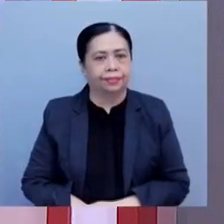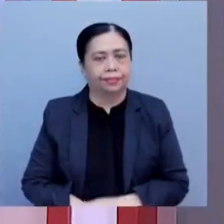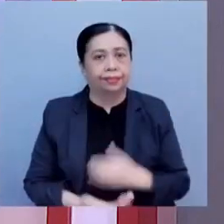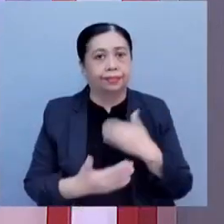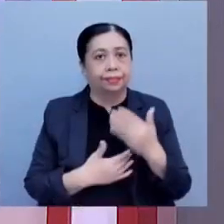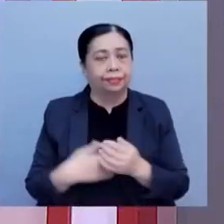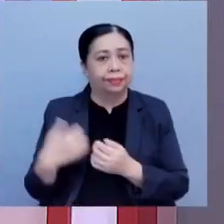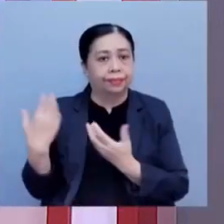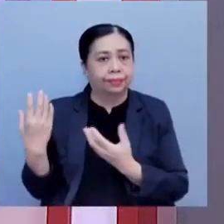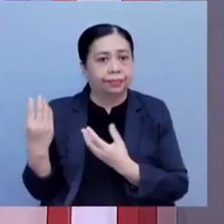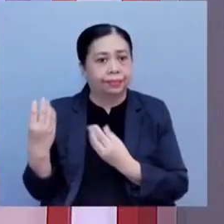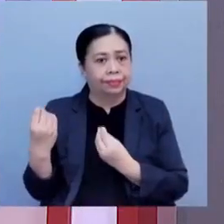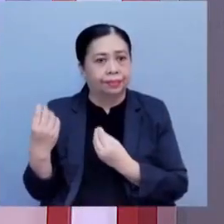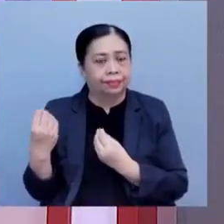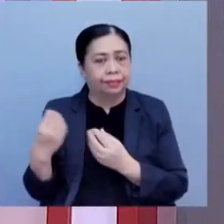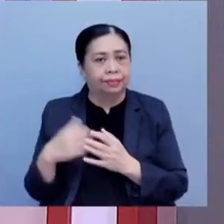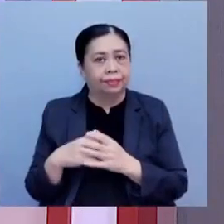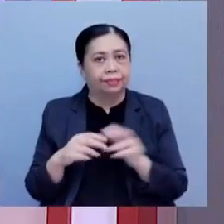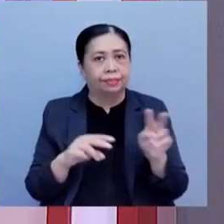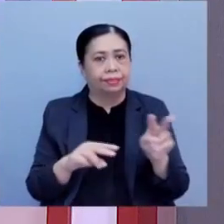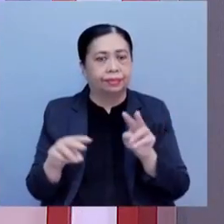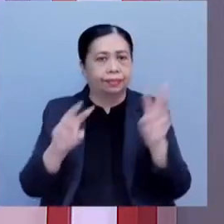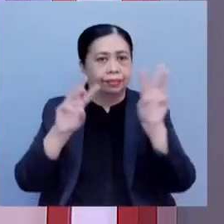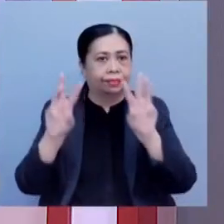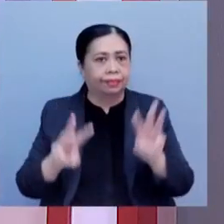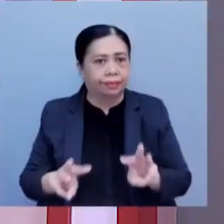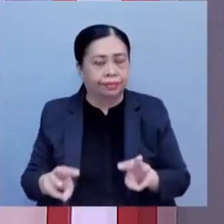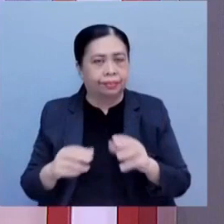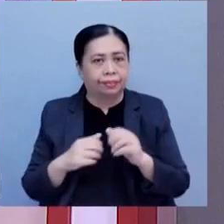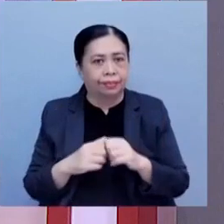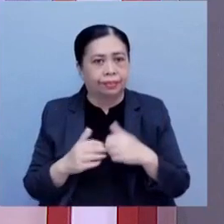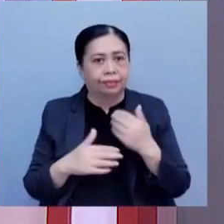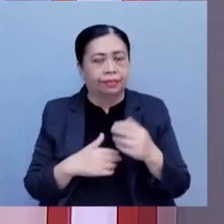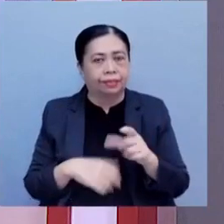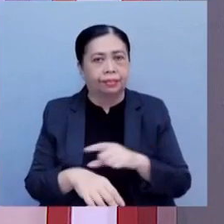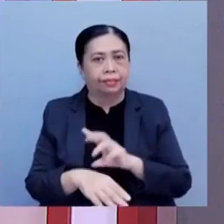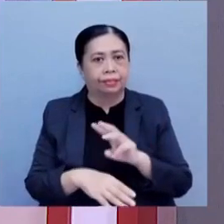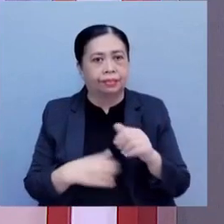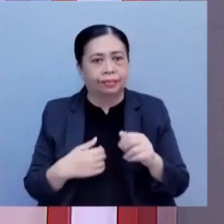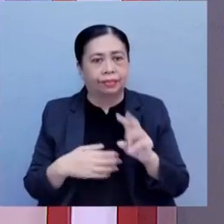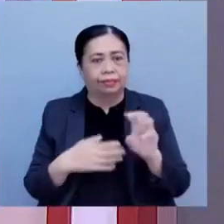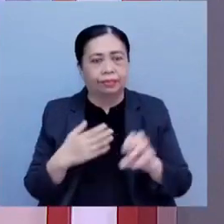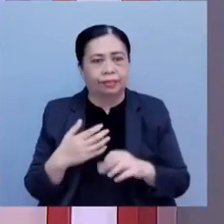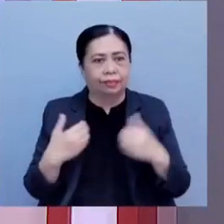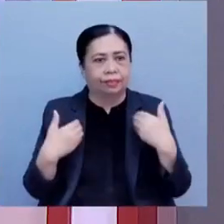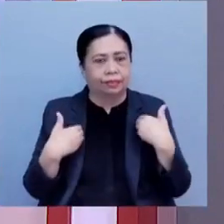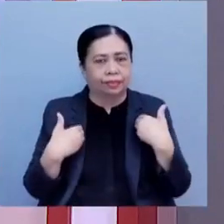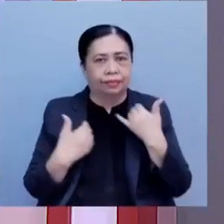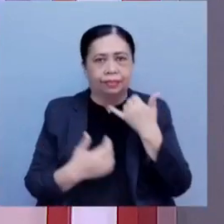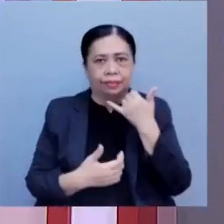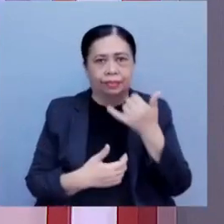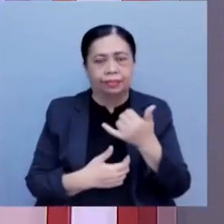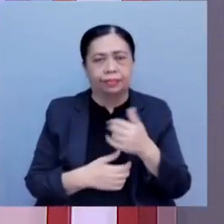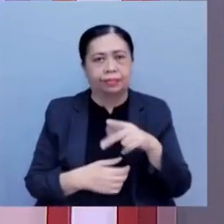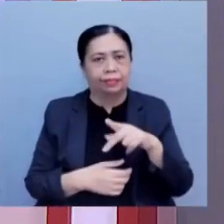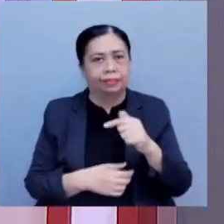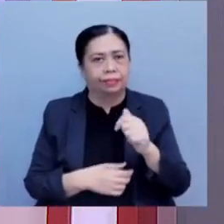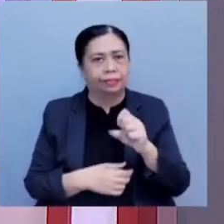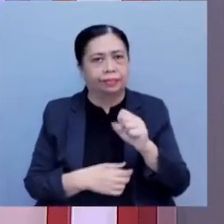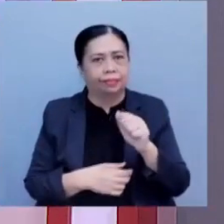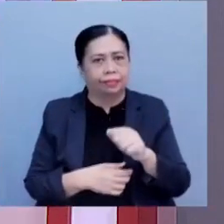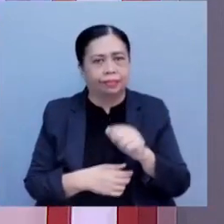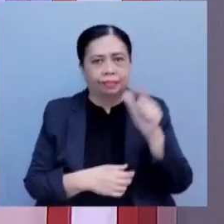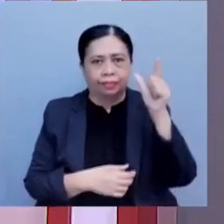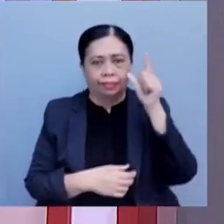an outlook and make that an outlook on the weather today and the upcoming long holiday weekend. We have on the line Pag-asa weather forecaster Lori De